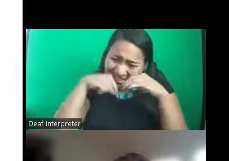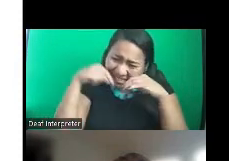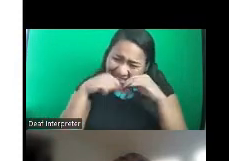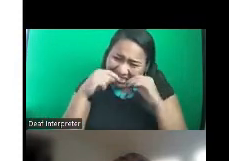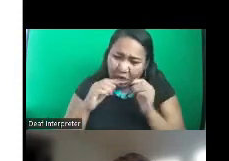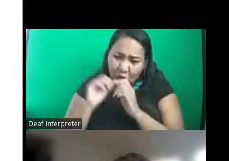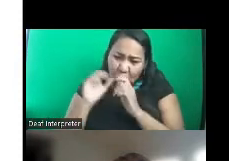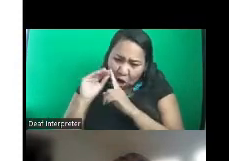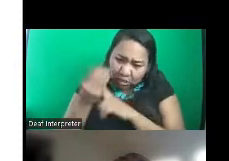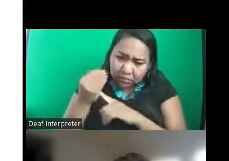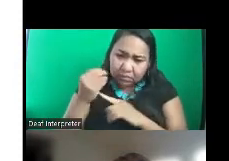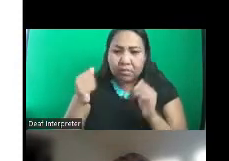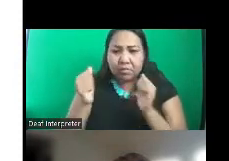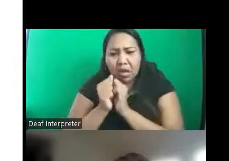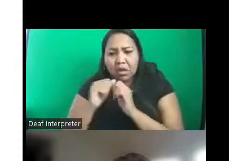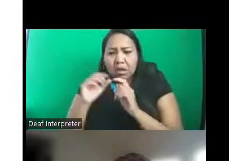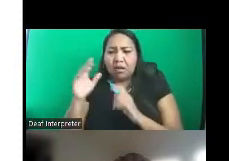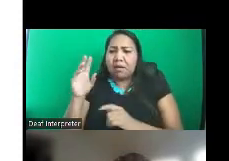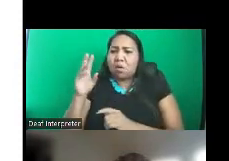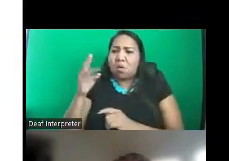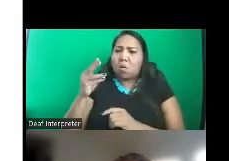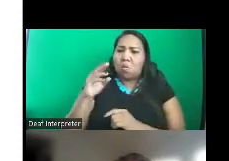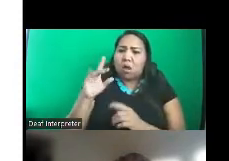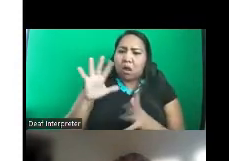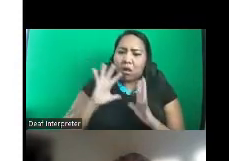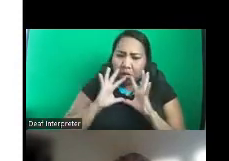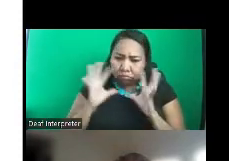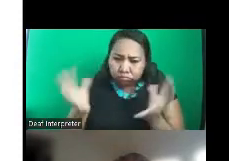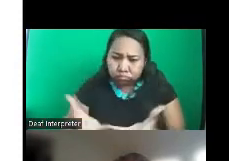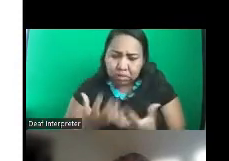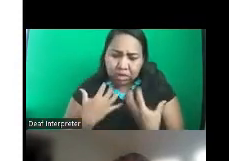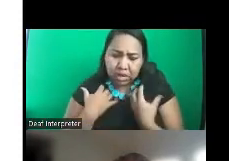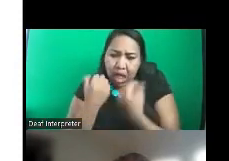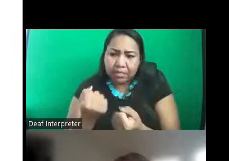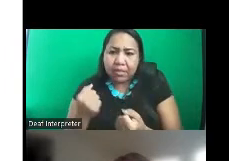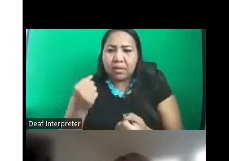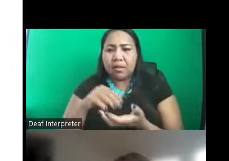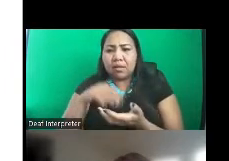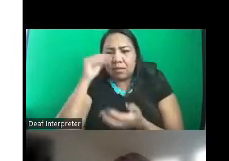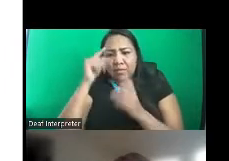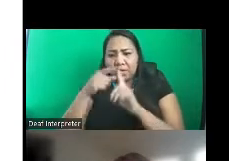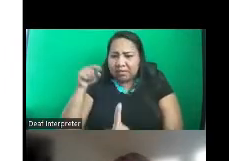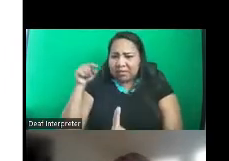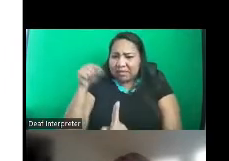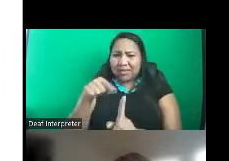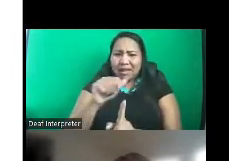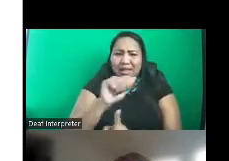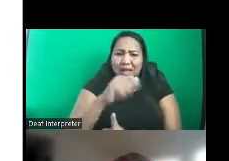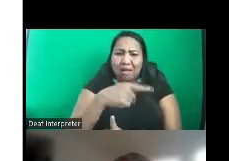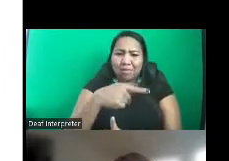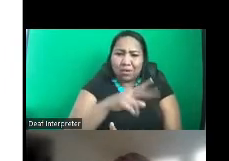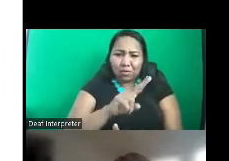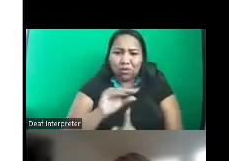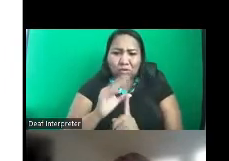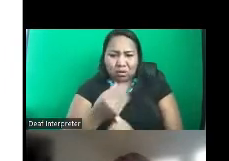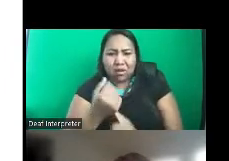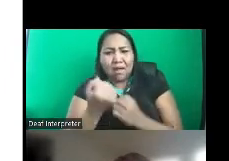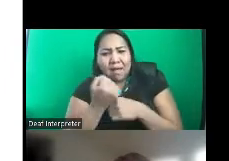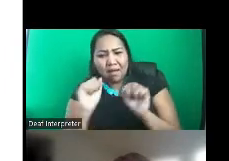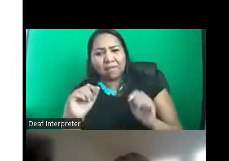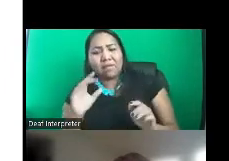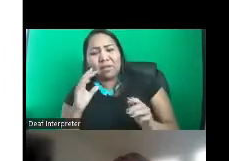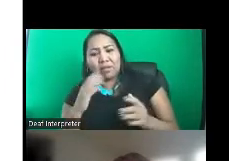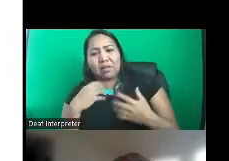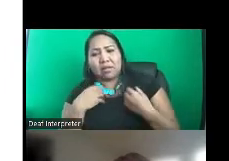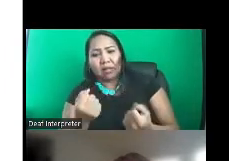we learned in the APU, culturally safe healthcare. And we do practice that at the Native Hospital.